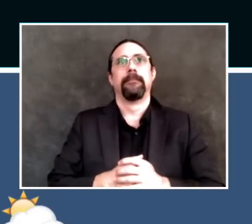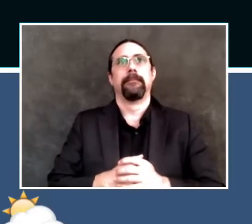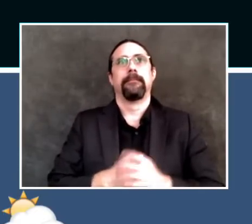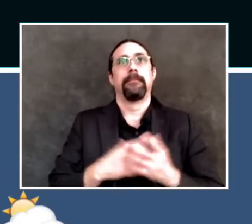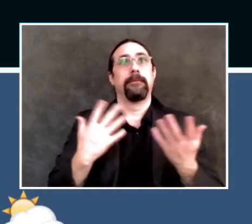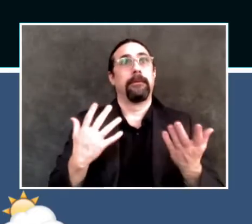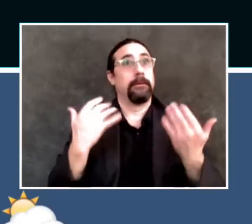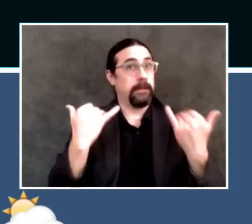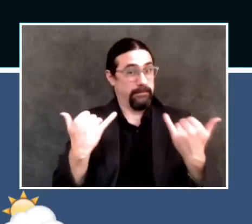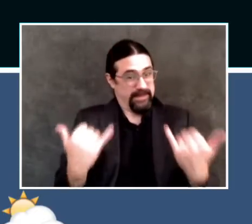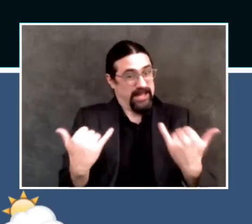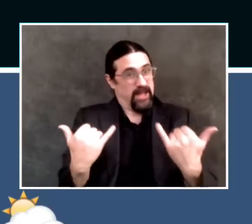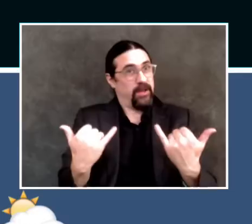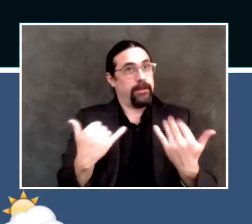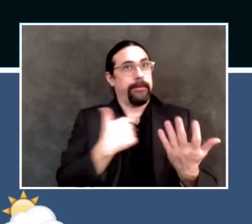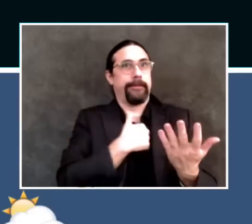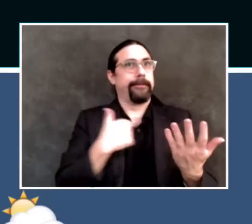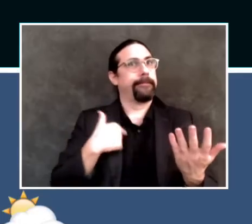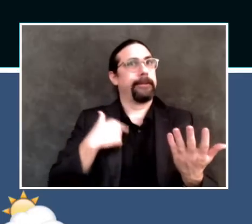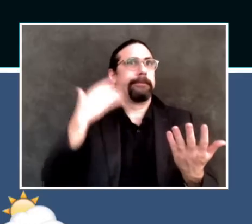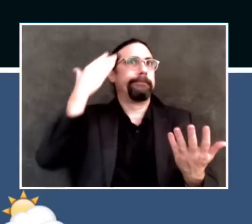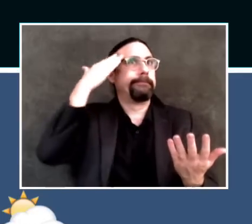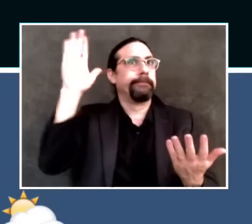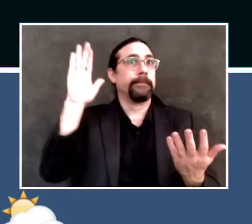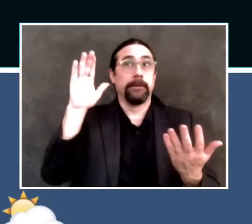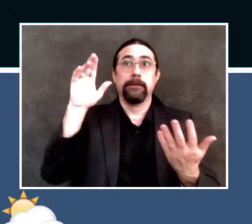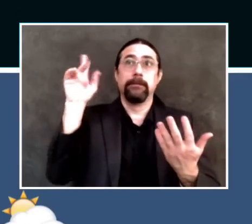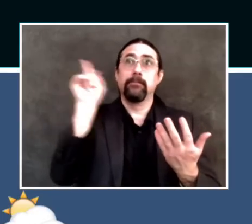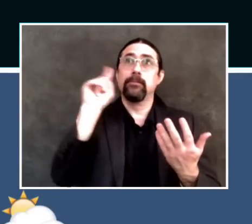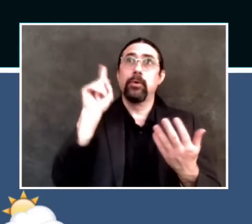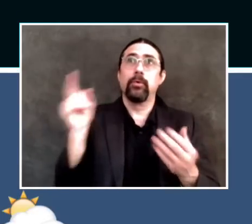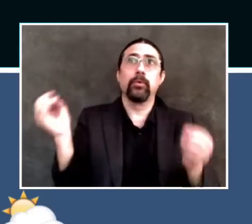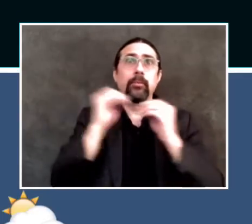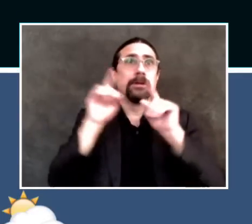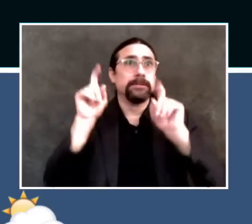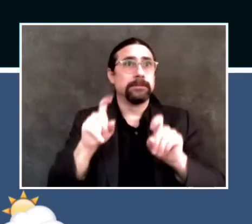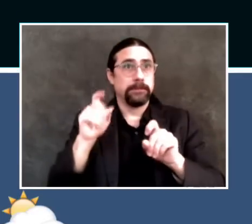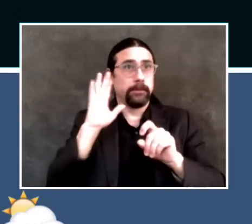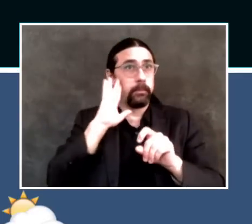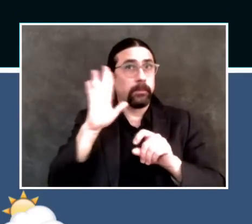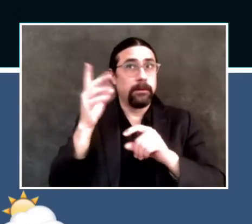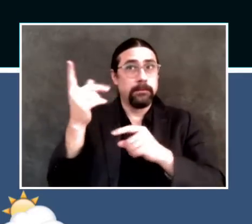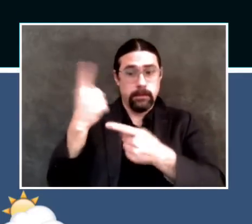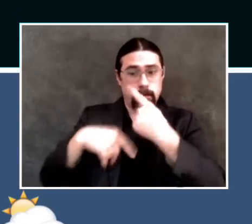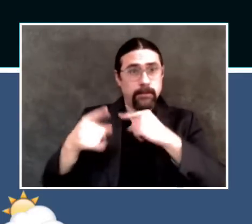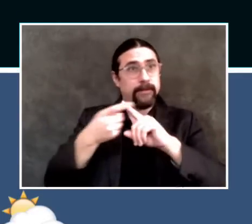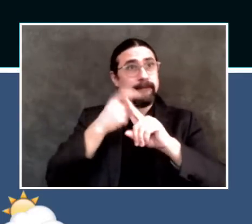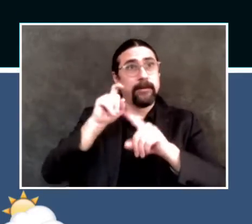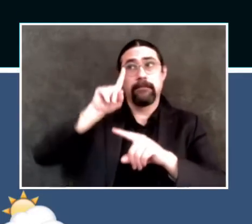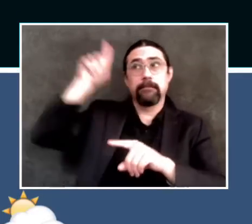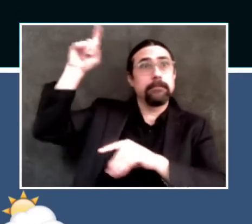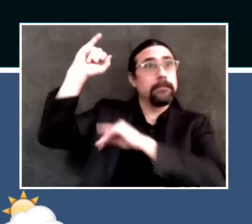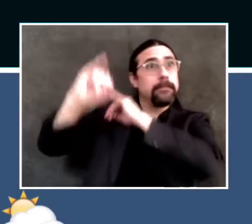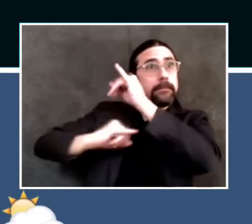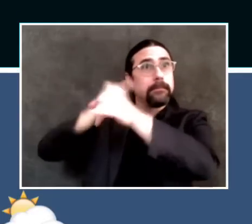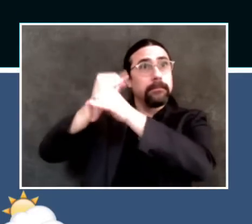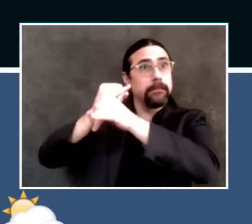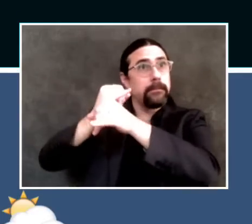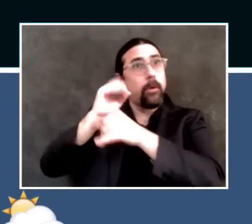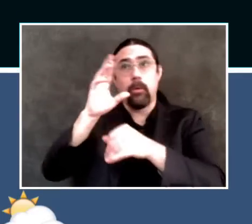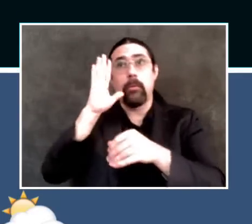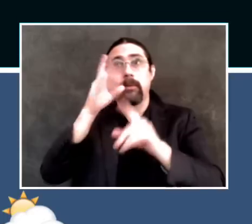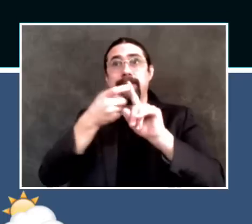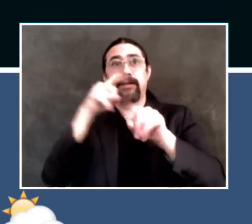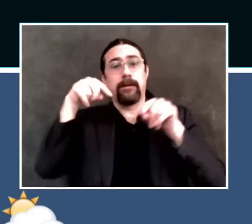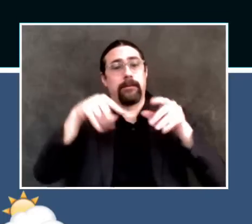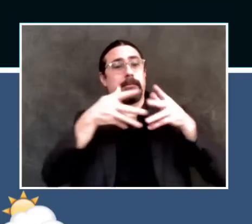It's not clear at all if the federal government will really have the breakthrough that they need to, that they'll focus their energies on getting testing to all the places